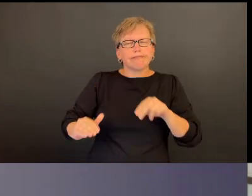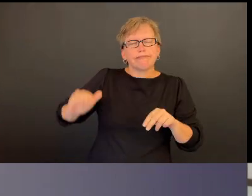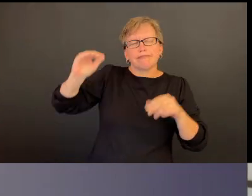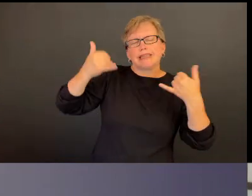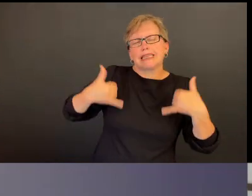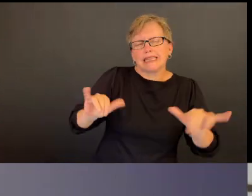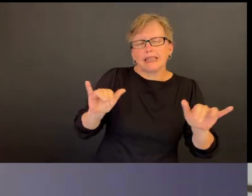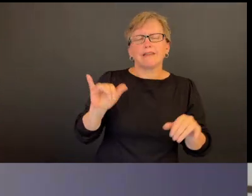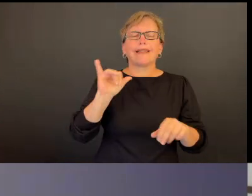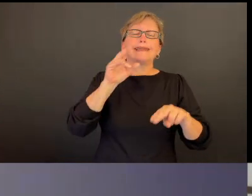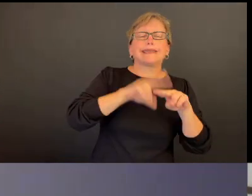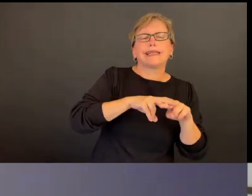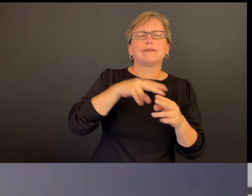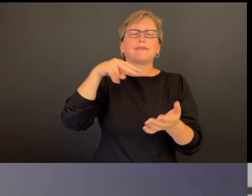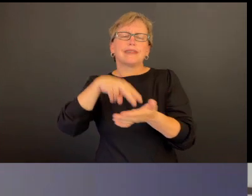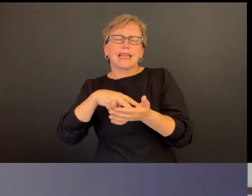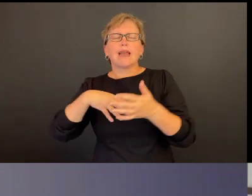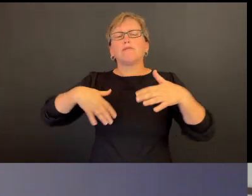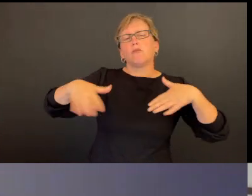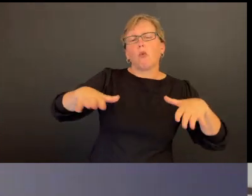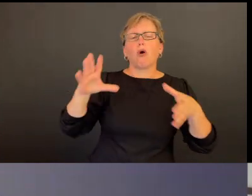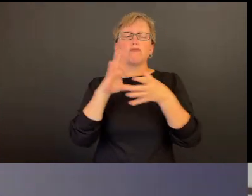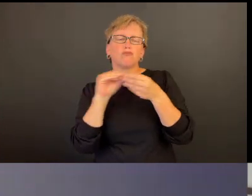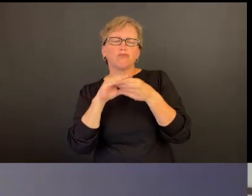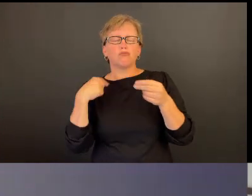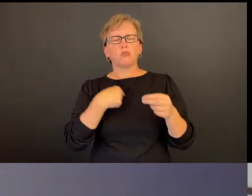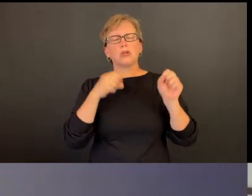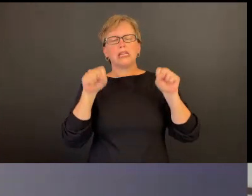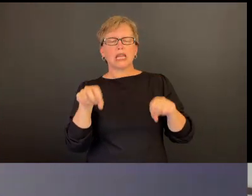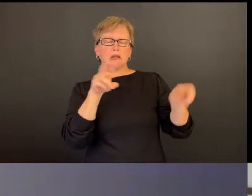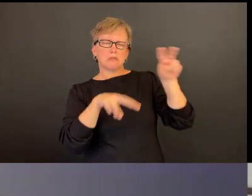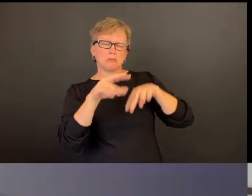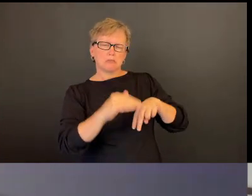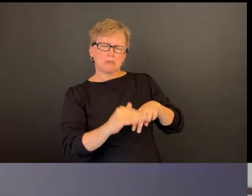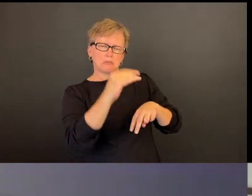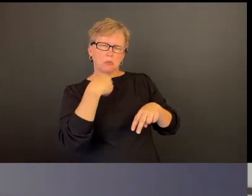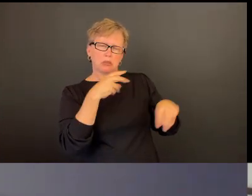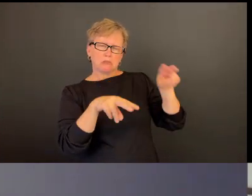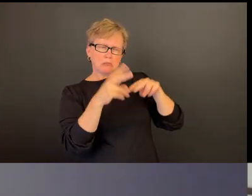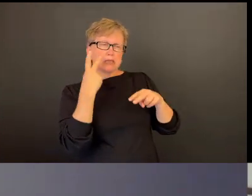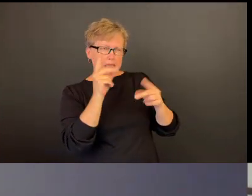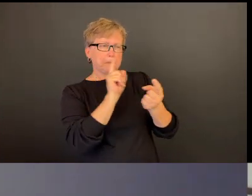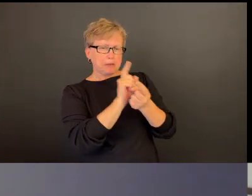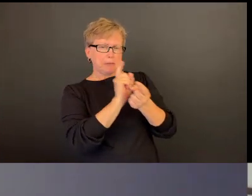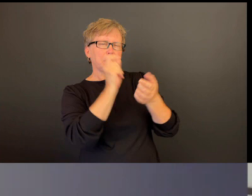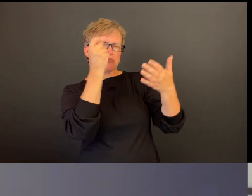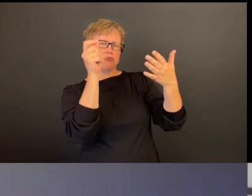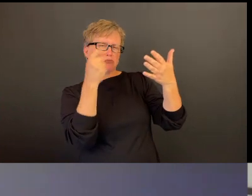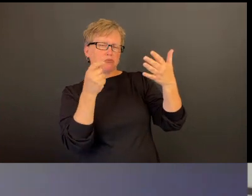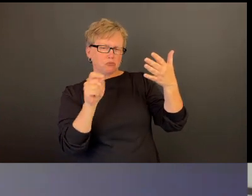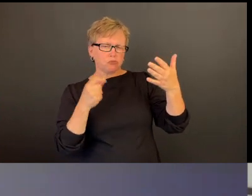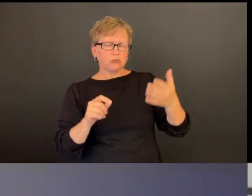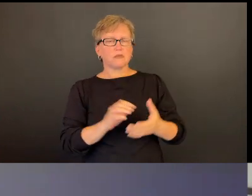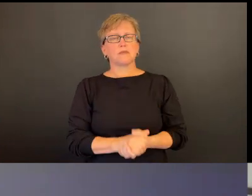children gain so much abilities as they go through their life. Like we were talking about, sitting, standing,